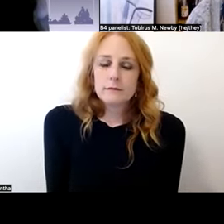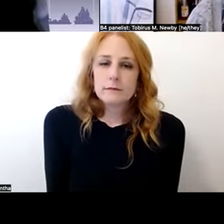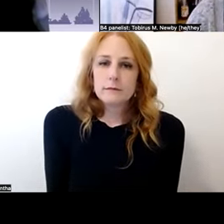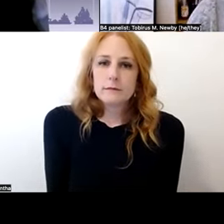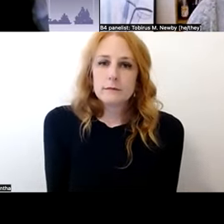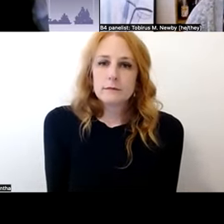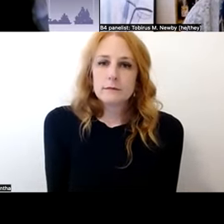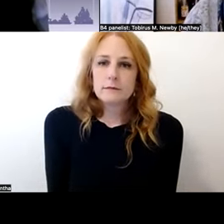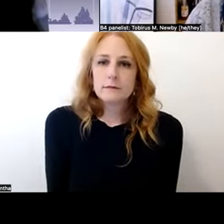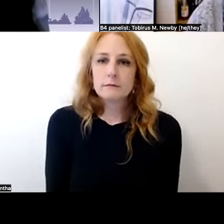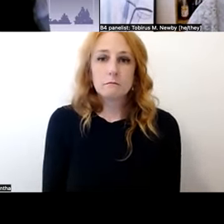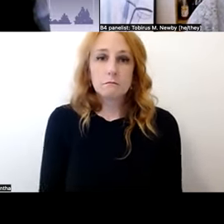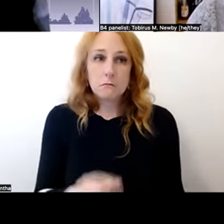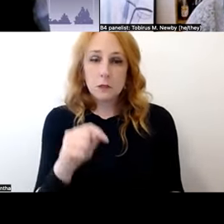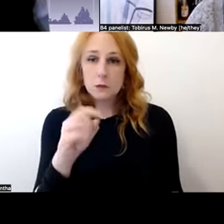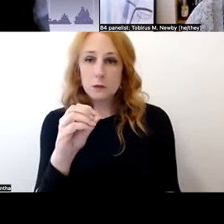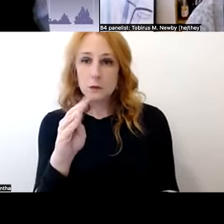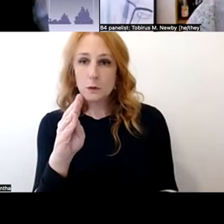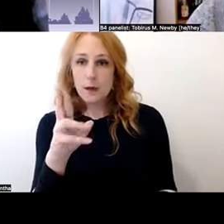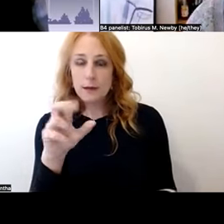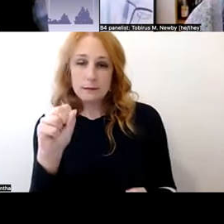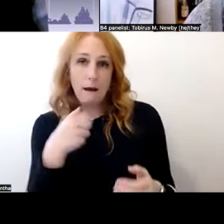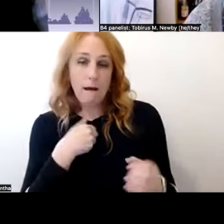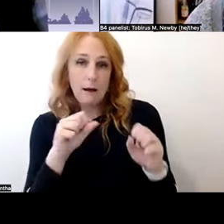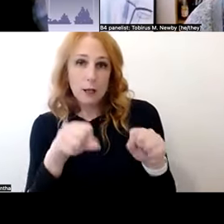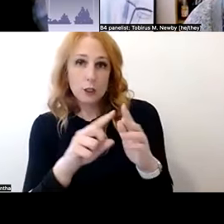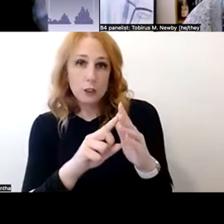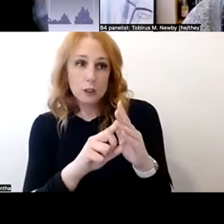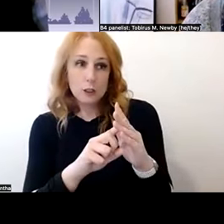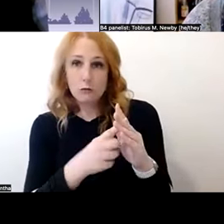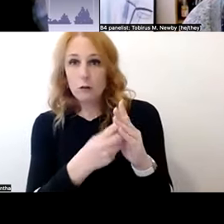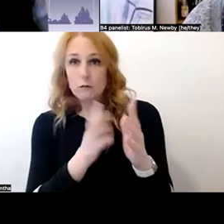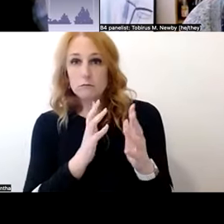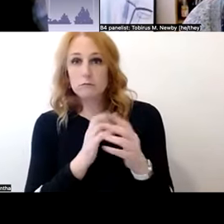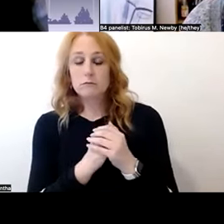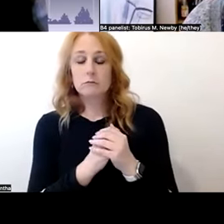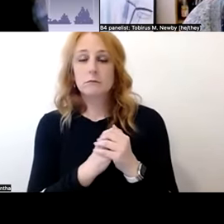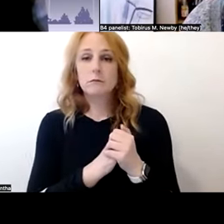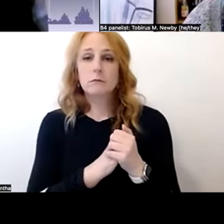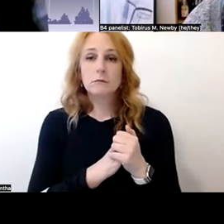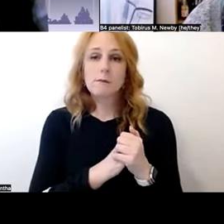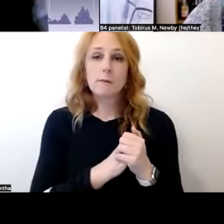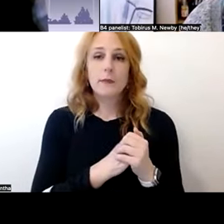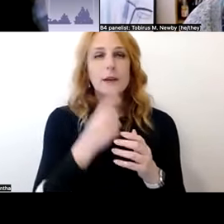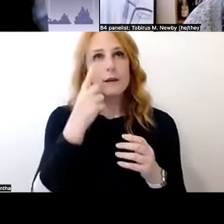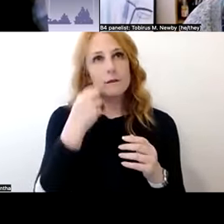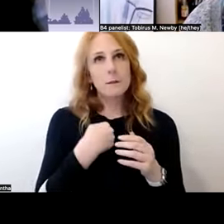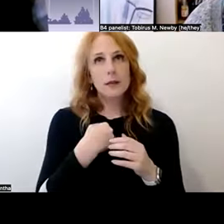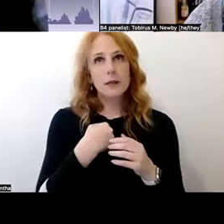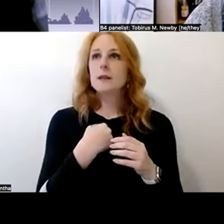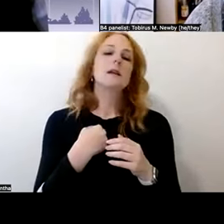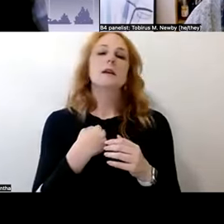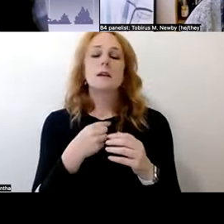I can start it and then pass it off to my other panelists. So this question brings up for me, in the